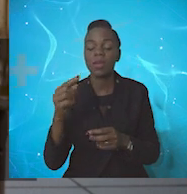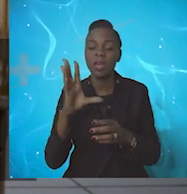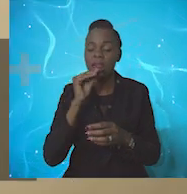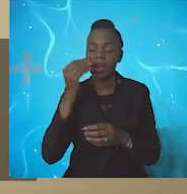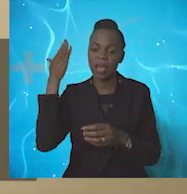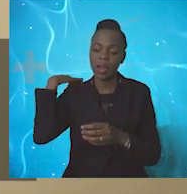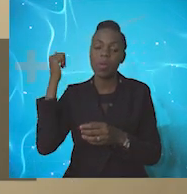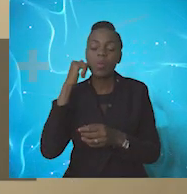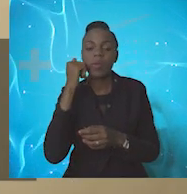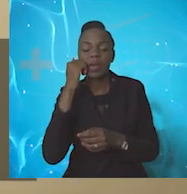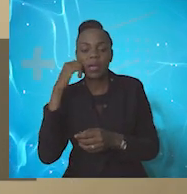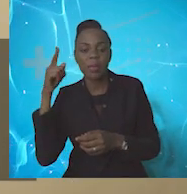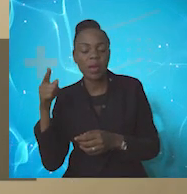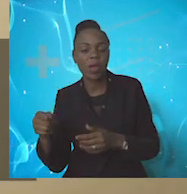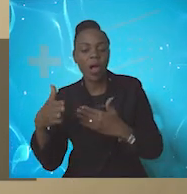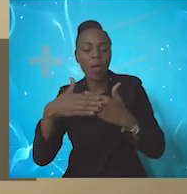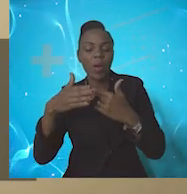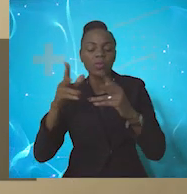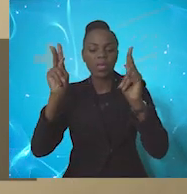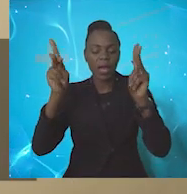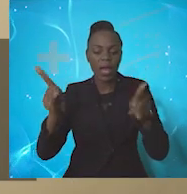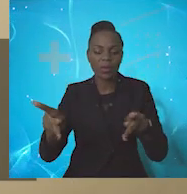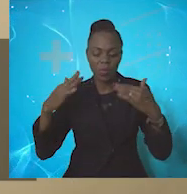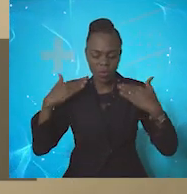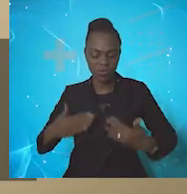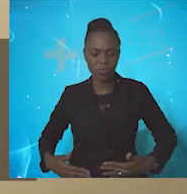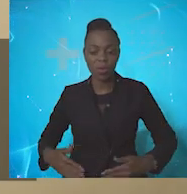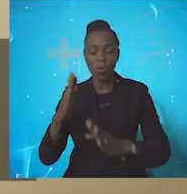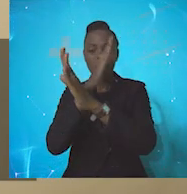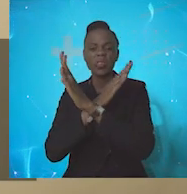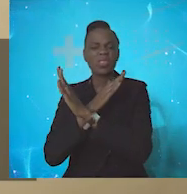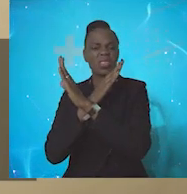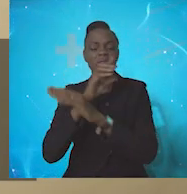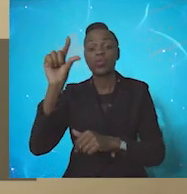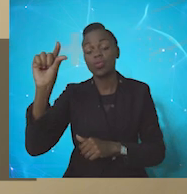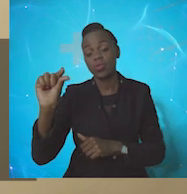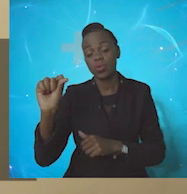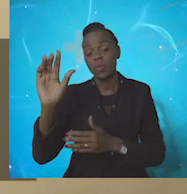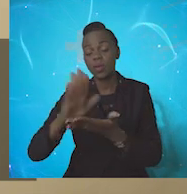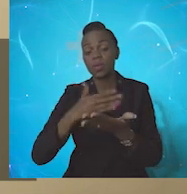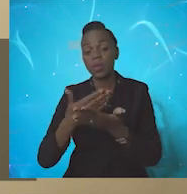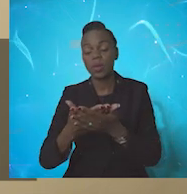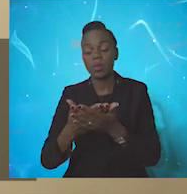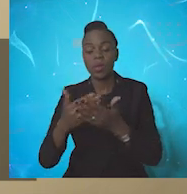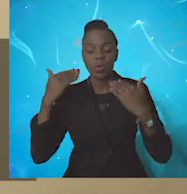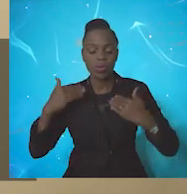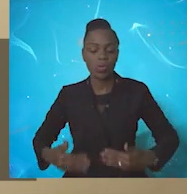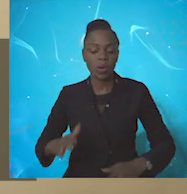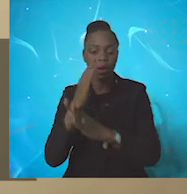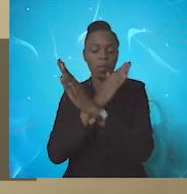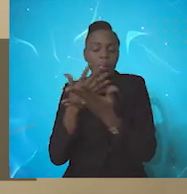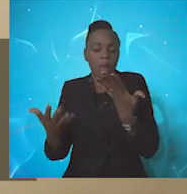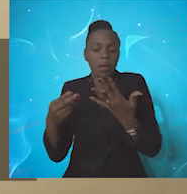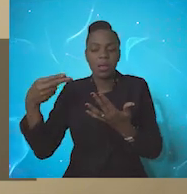is a disease that usually affects people who have a low immunity. So for whatever reason why a patient has low immunity, whether they have